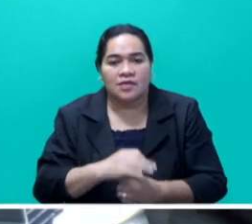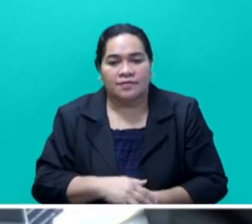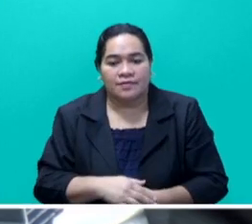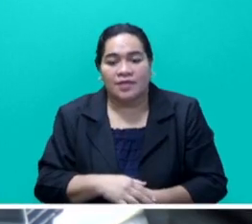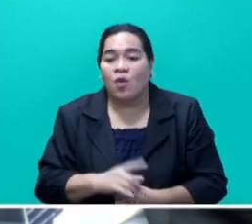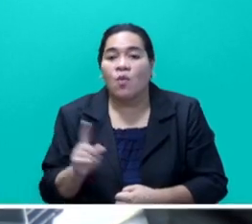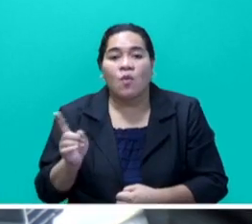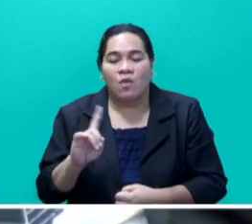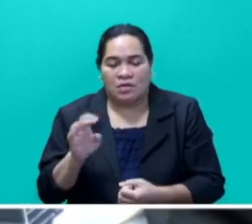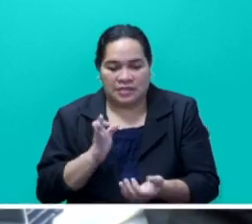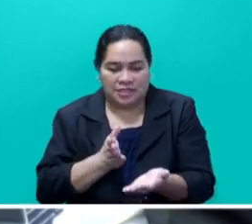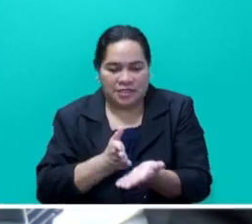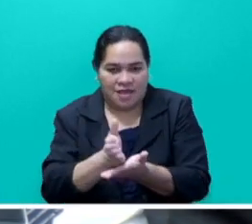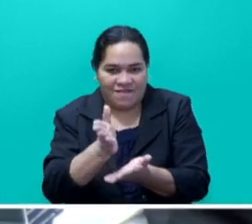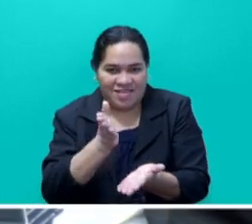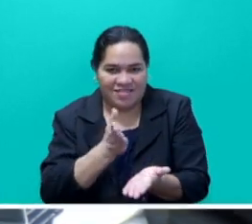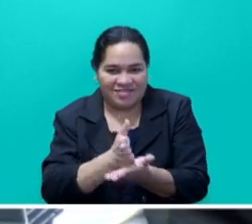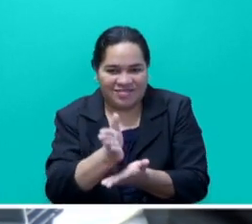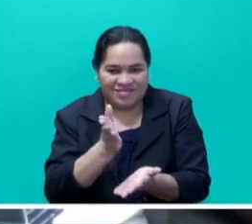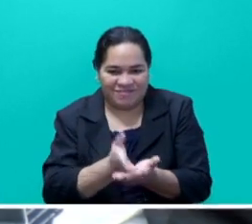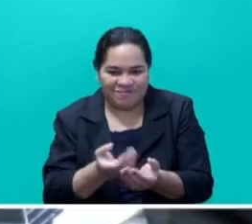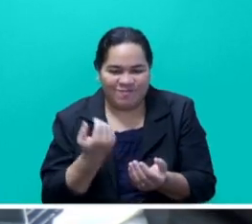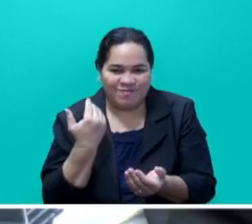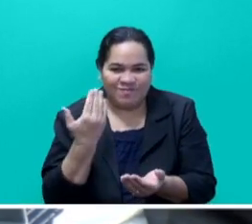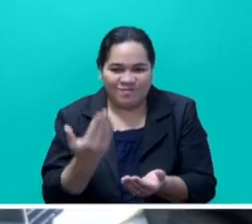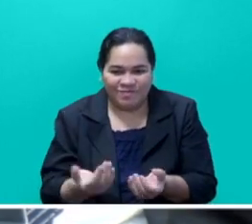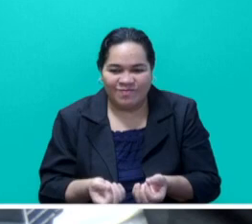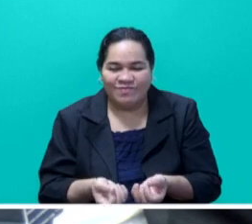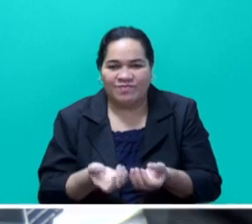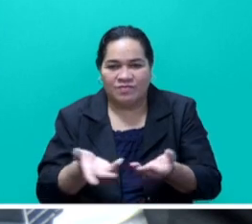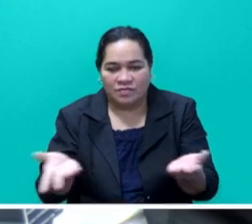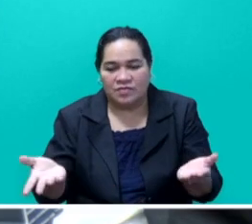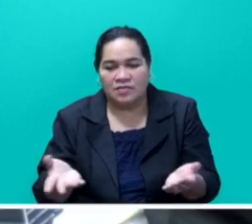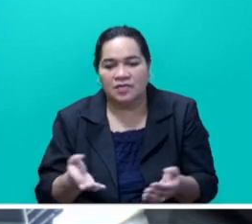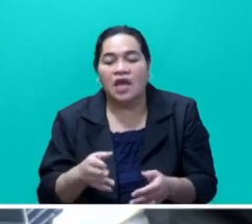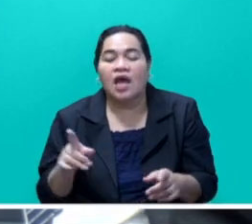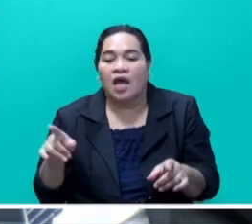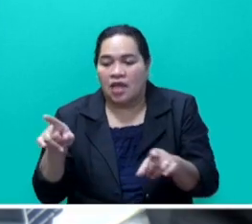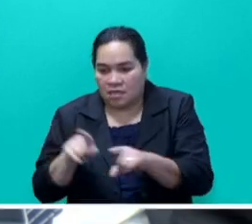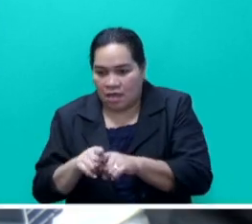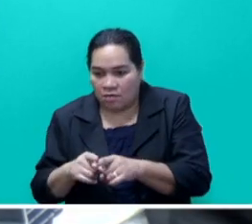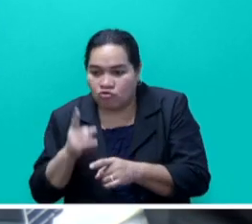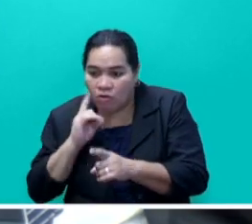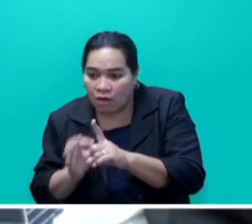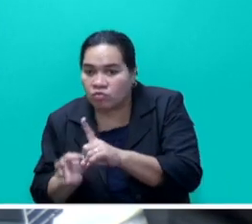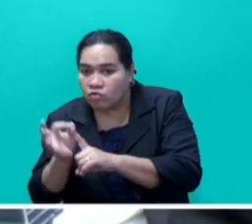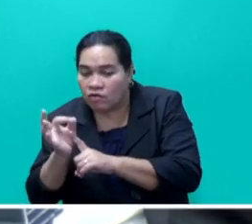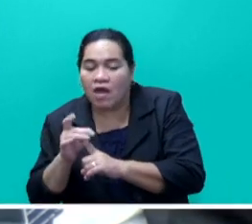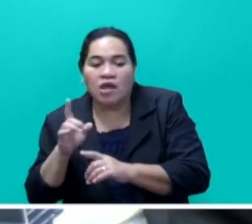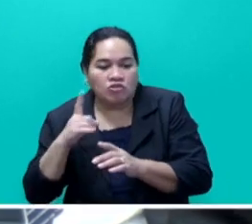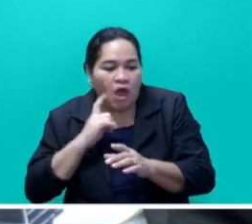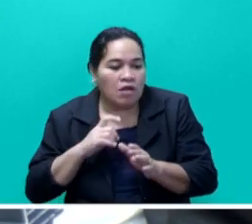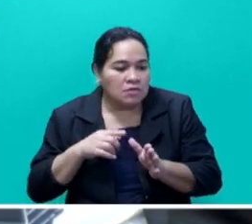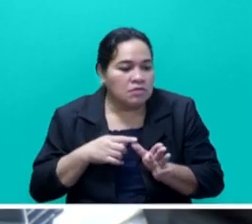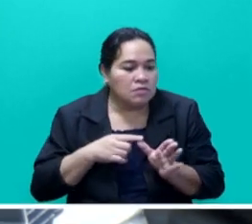service delivery and at the same time responding to all